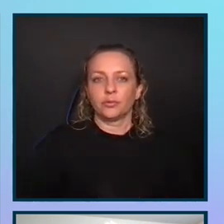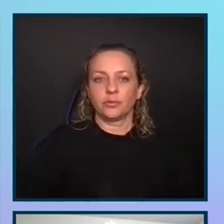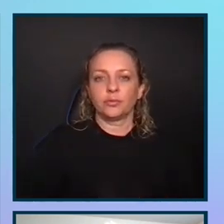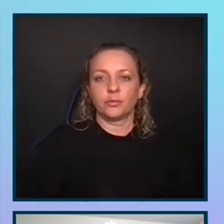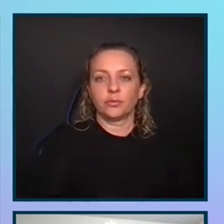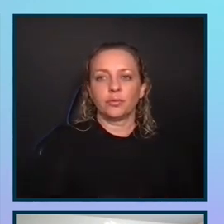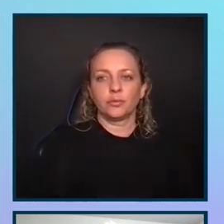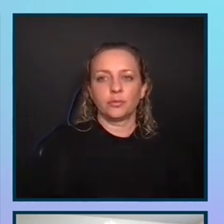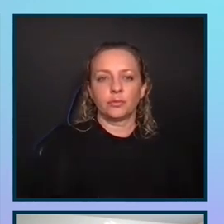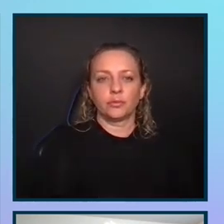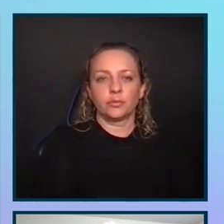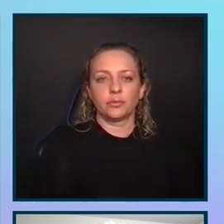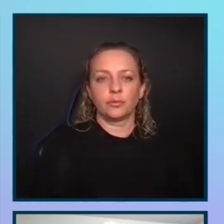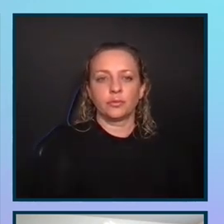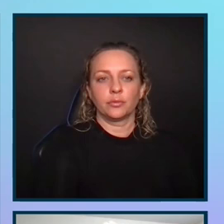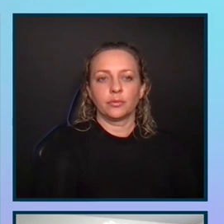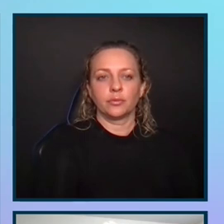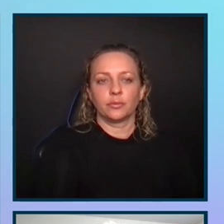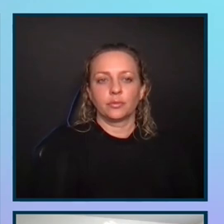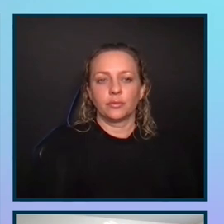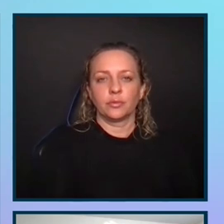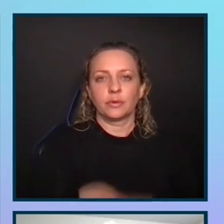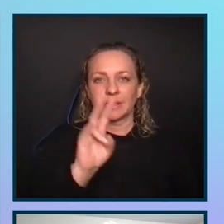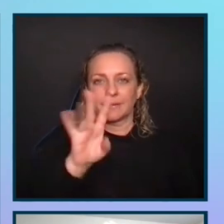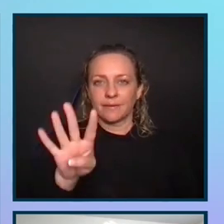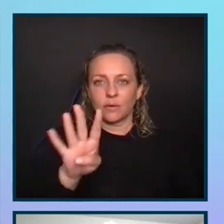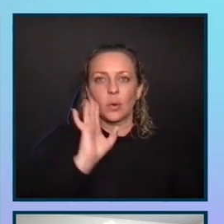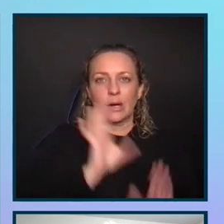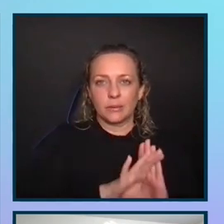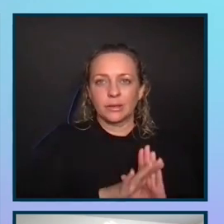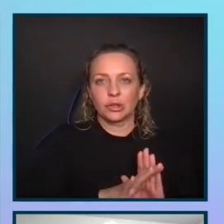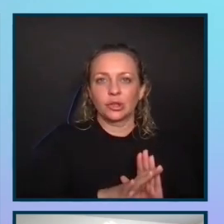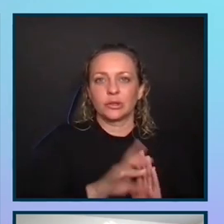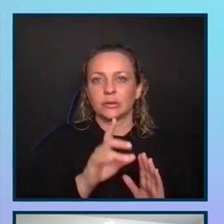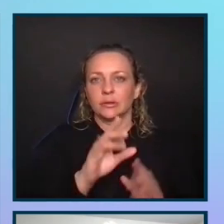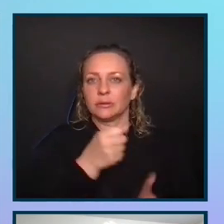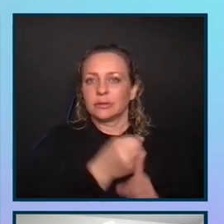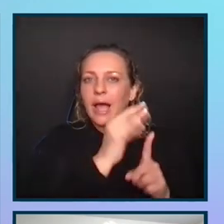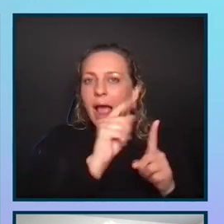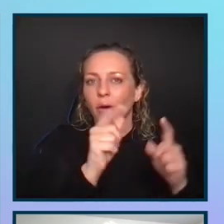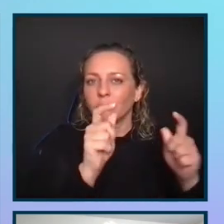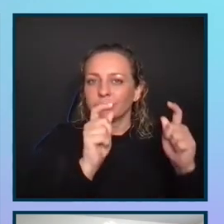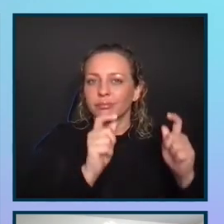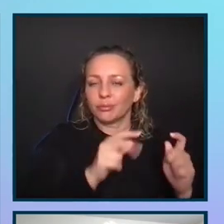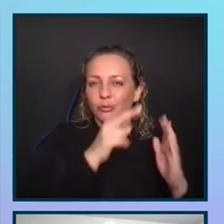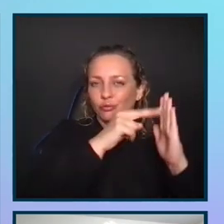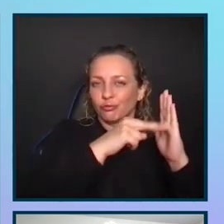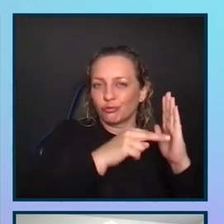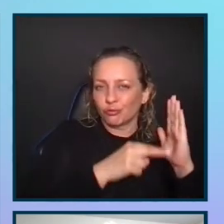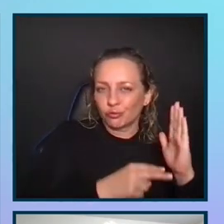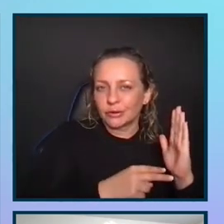Select color. 74. Please. Image. Eyeglass. Knockout. Heading level 1. 10 reviews.